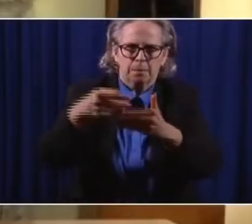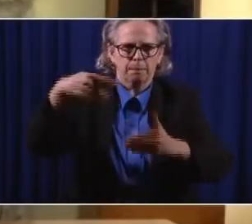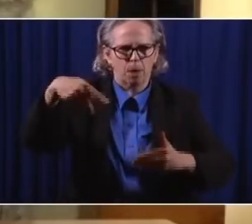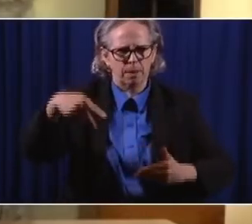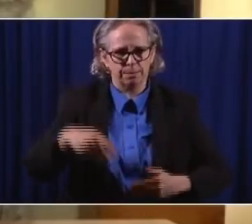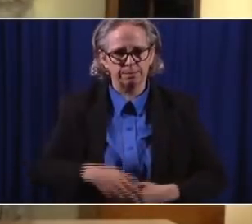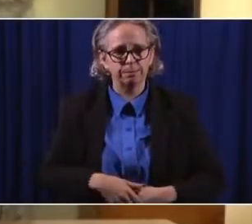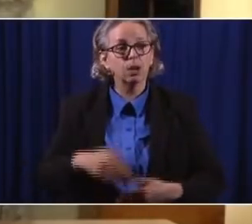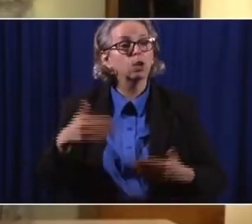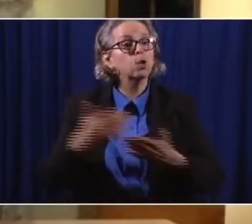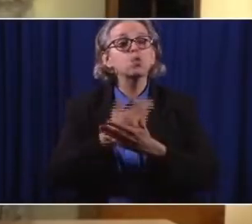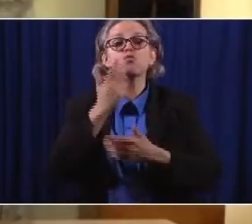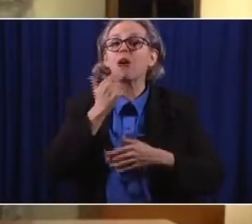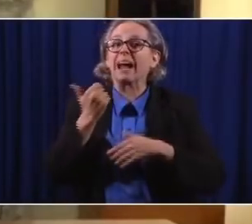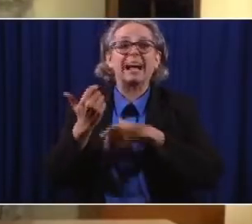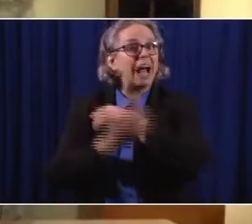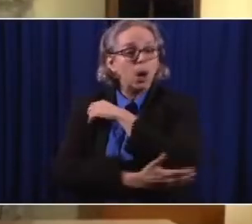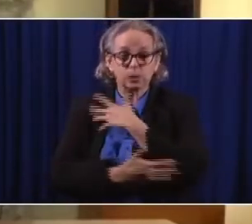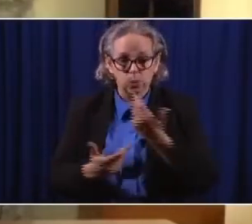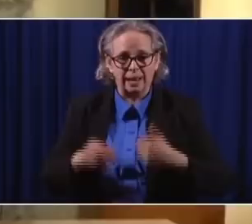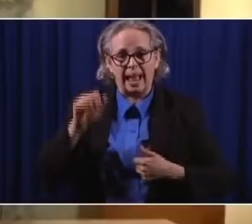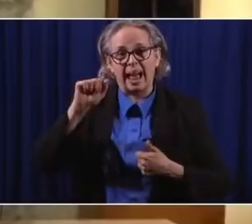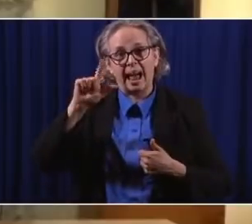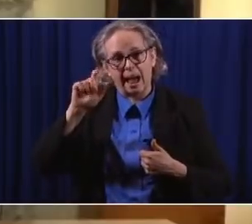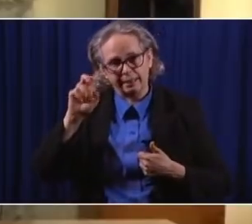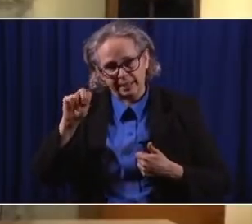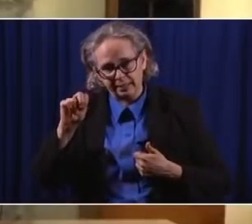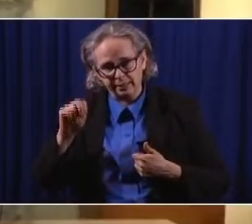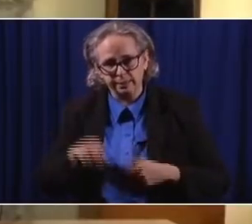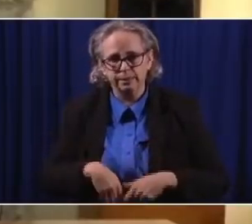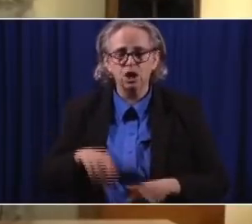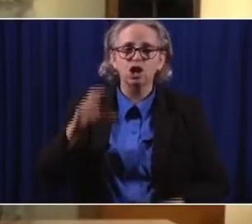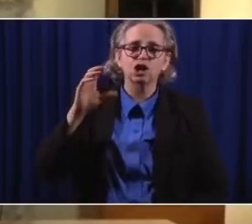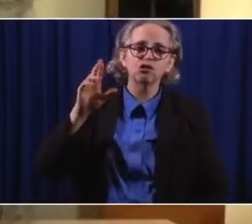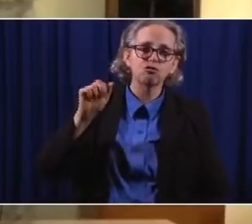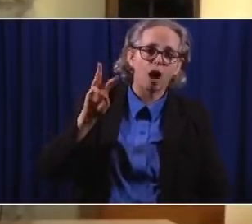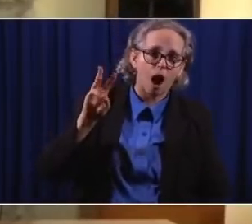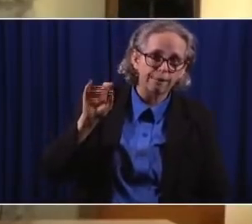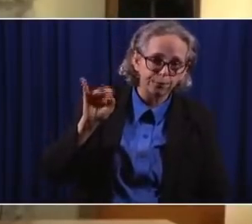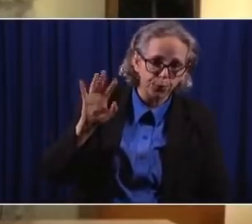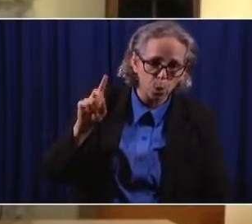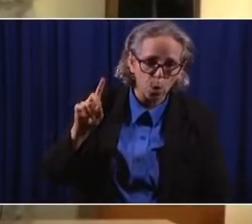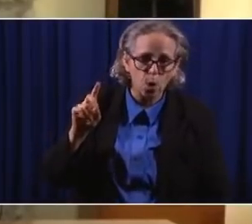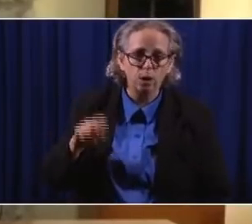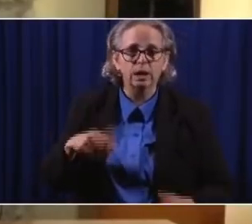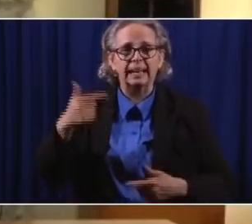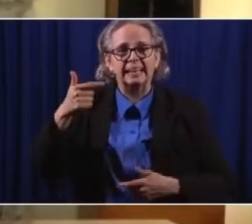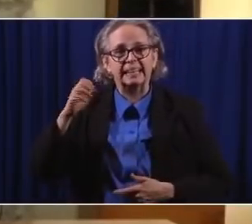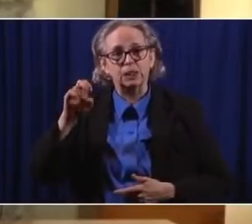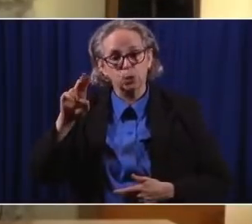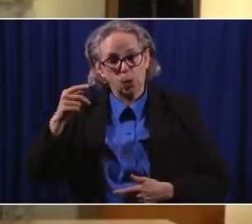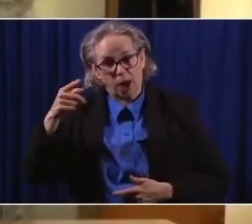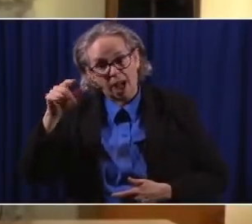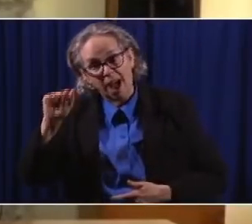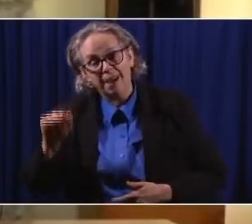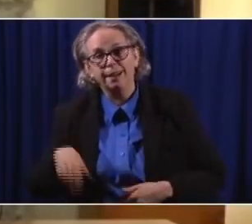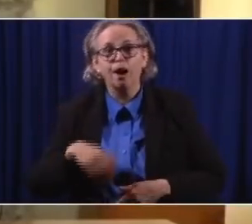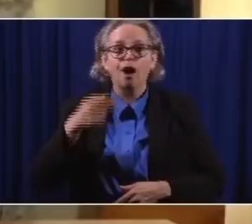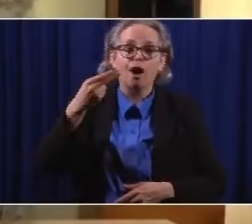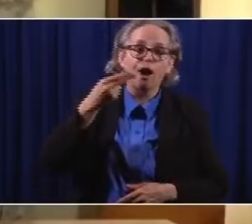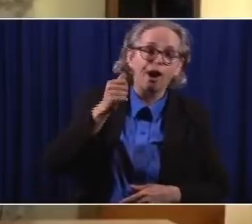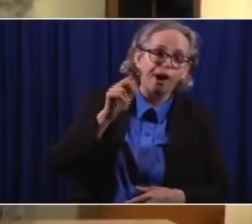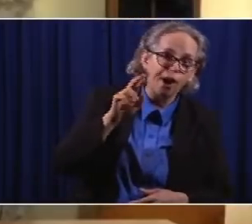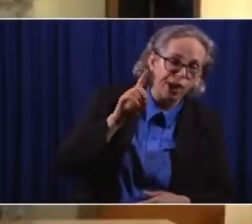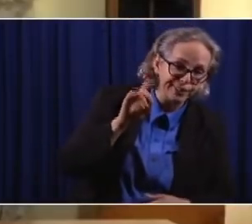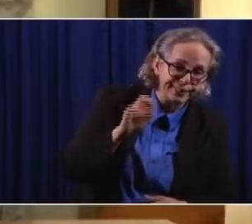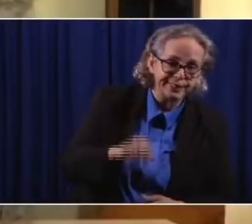Allen, Crawford, Geauga, Hardin, Lake, Lorain, Ottawa, Tuscarawas, and Wayne. 5 of these